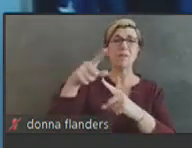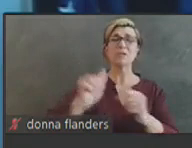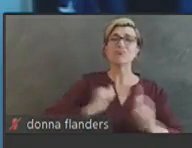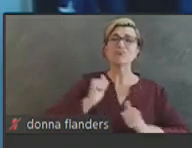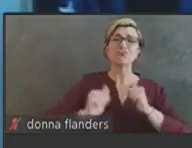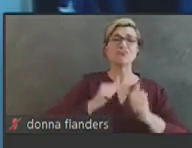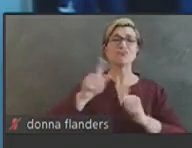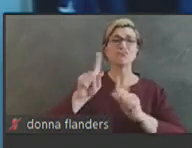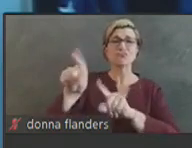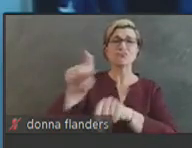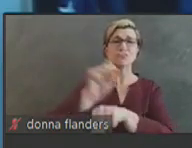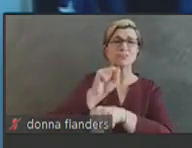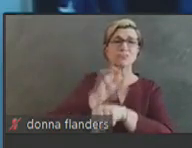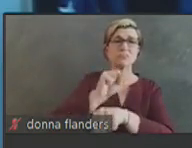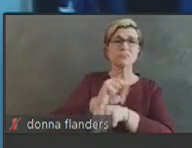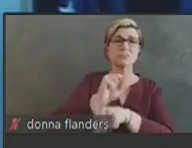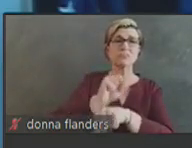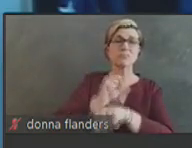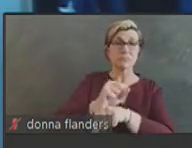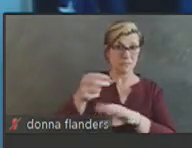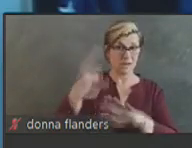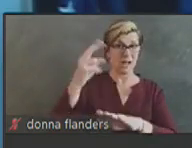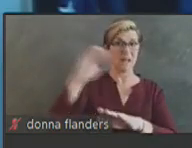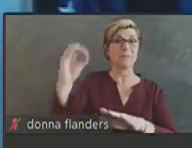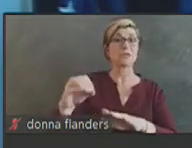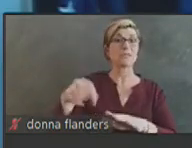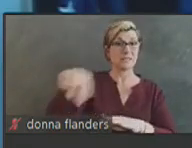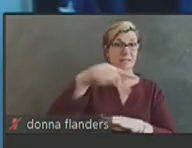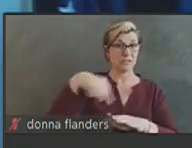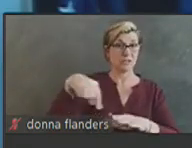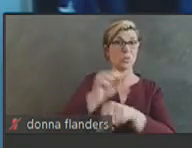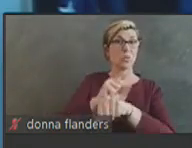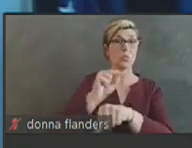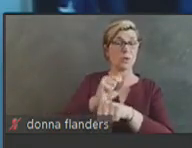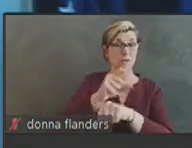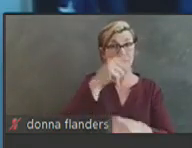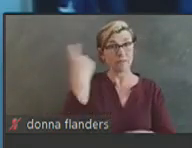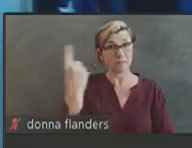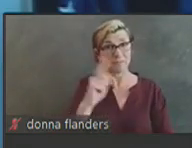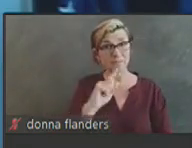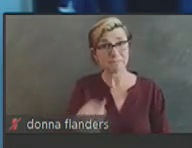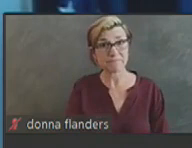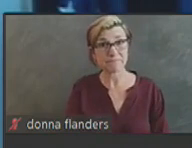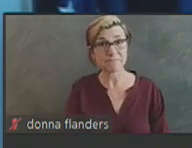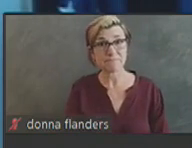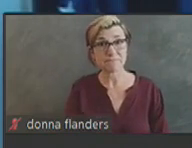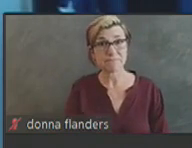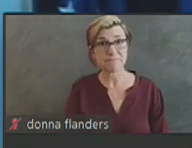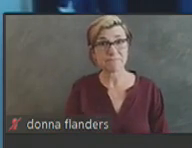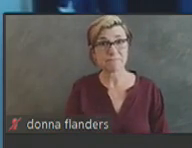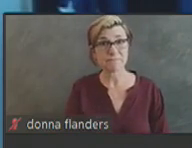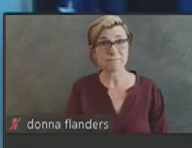the great majority of the men and women working in sanitation are African American. All right,